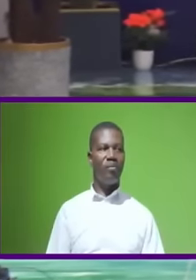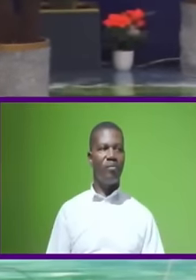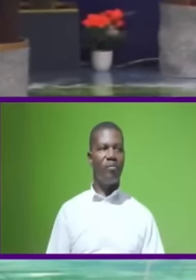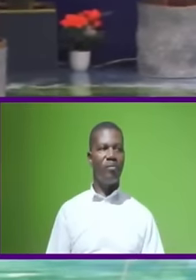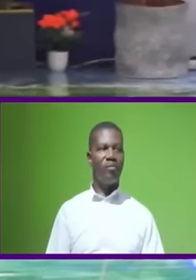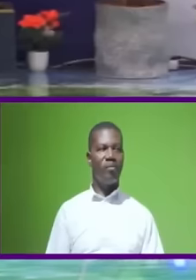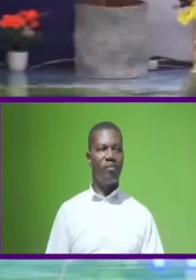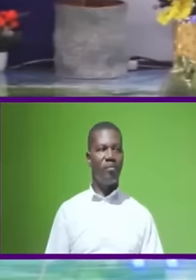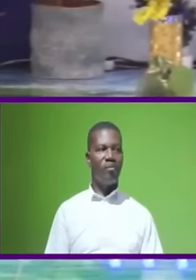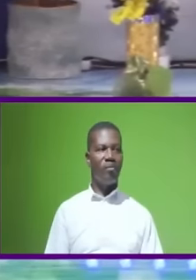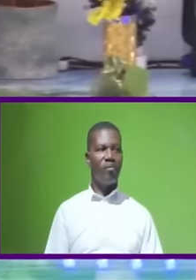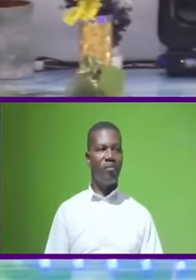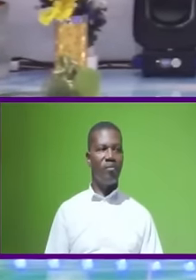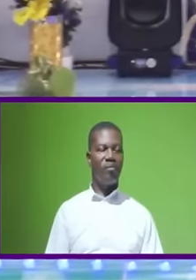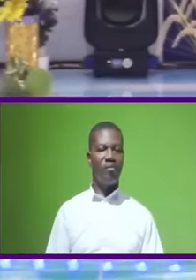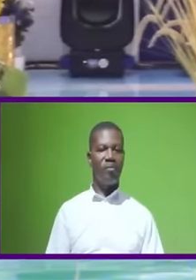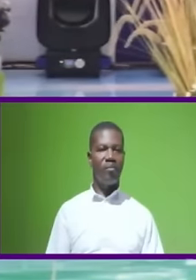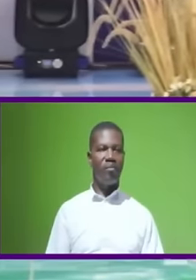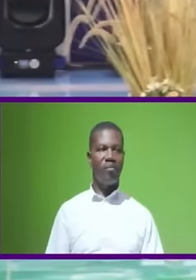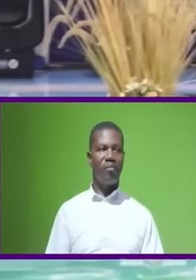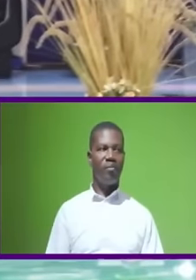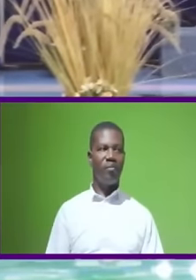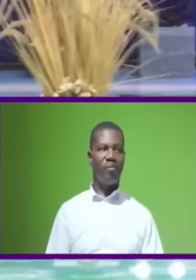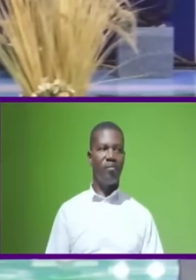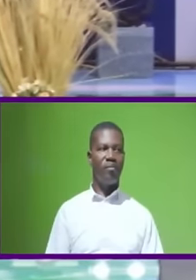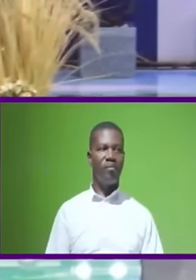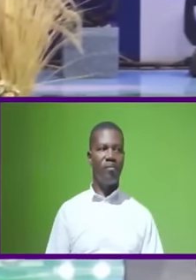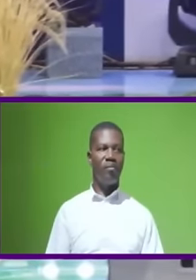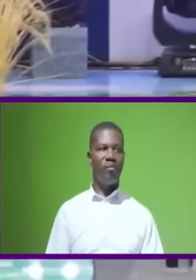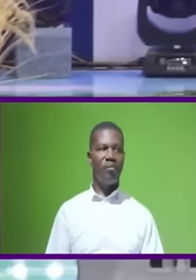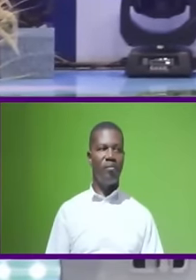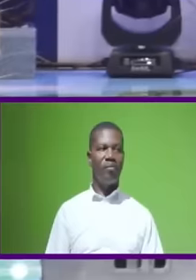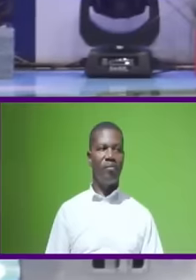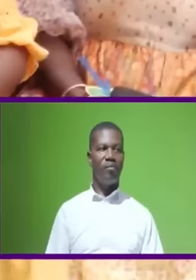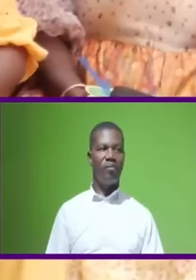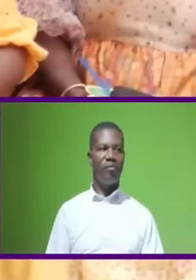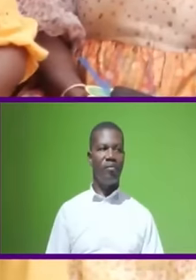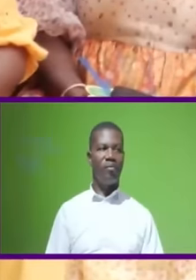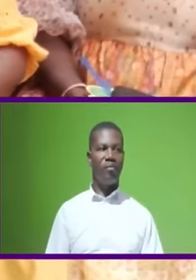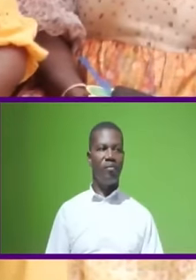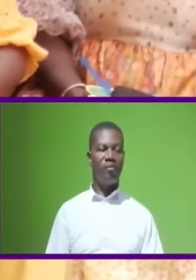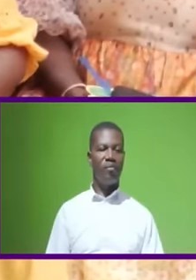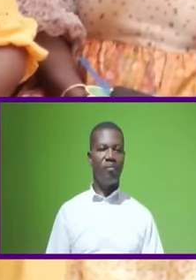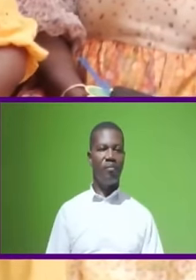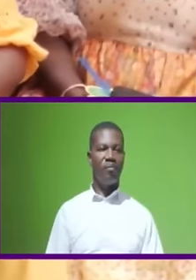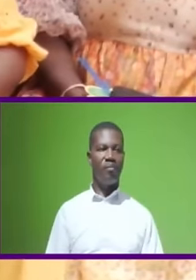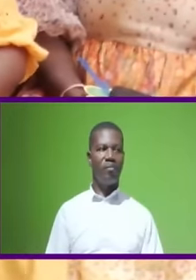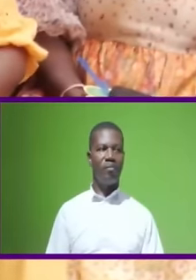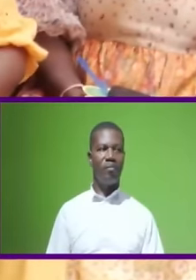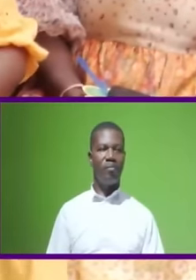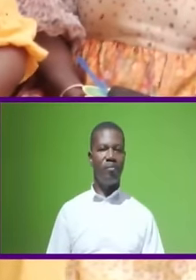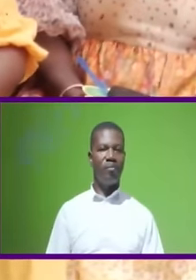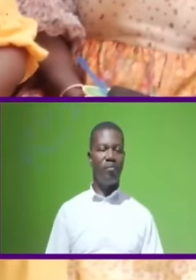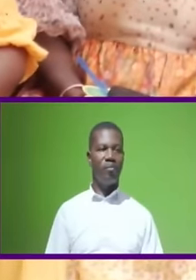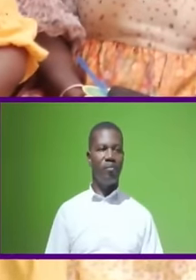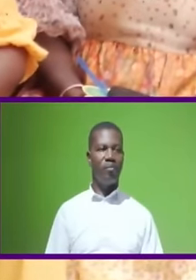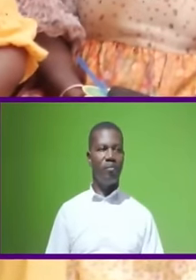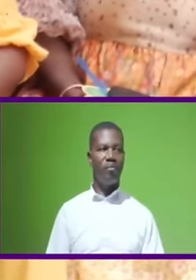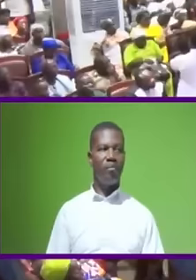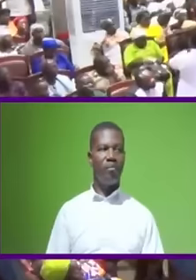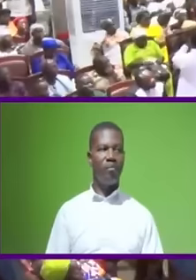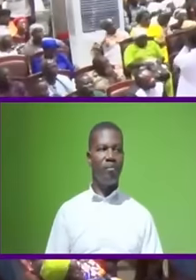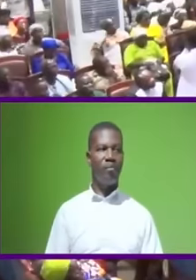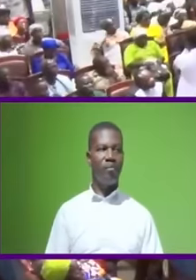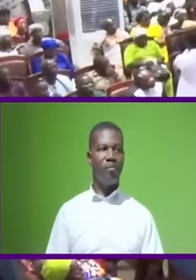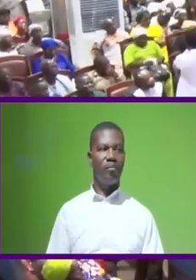5 cedis. When a person was bereaved, you turned deaf ears to it and you never supported them. Today, when you heard that I was in to give monies